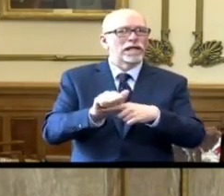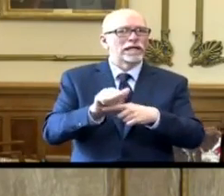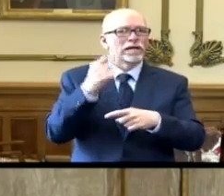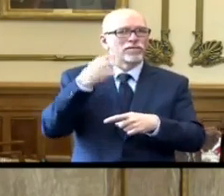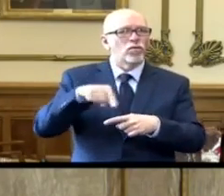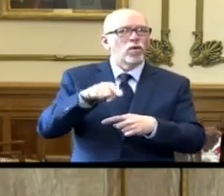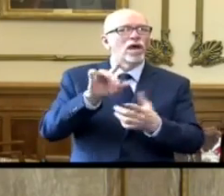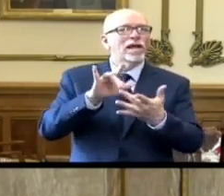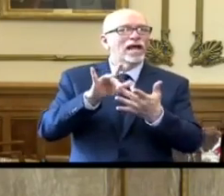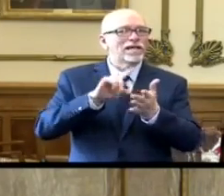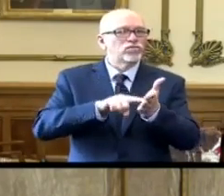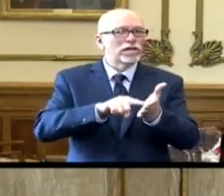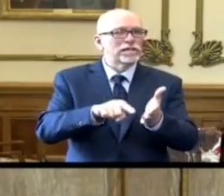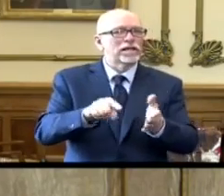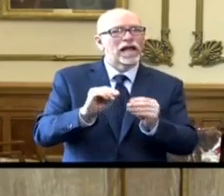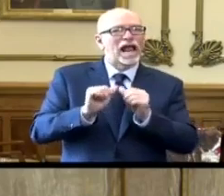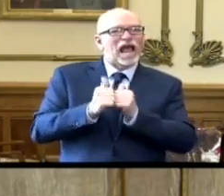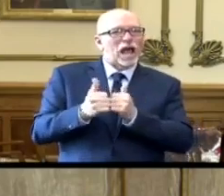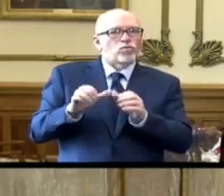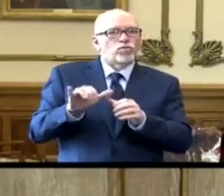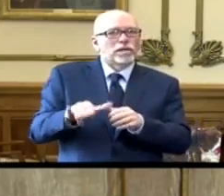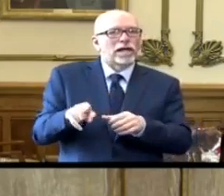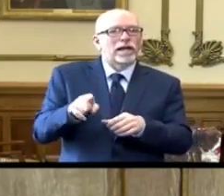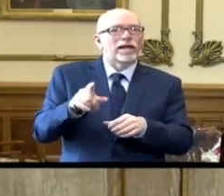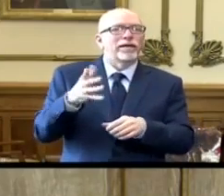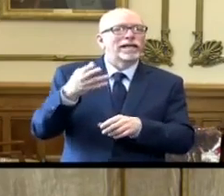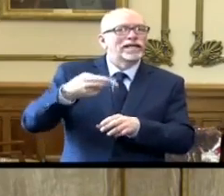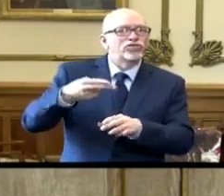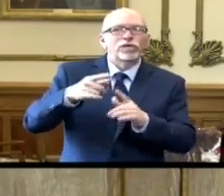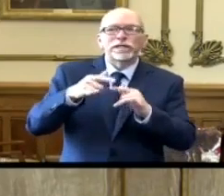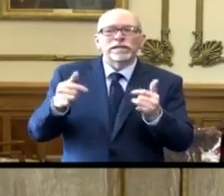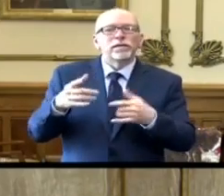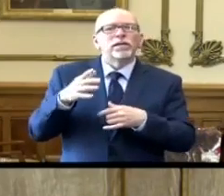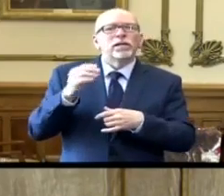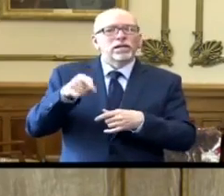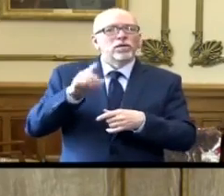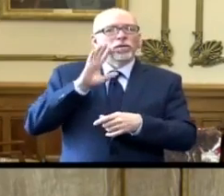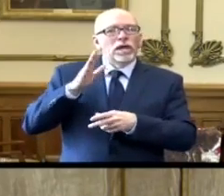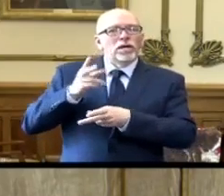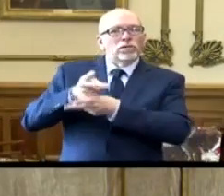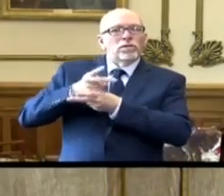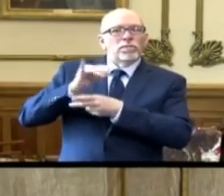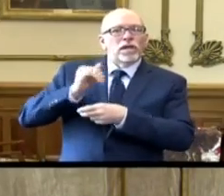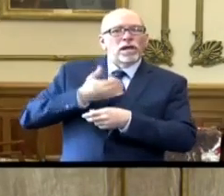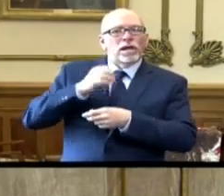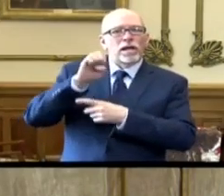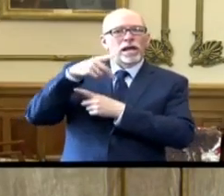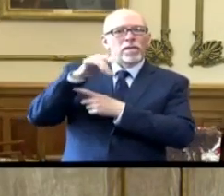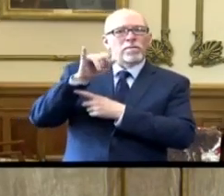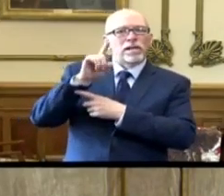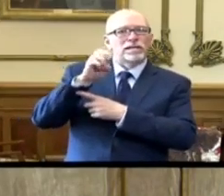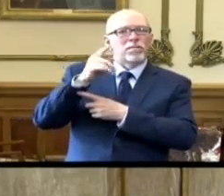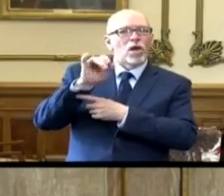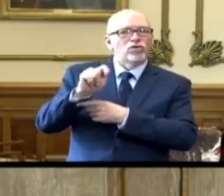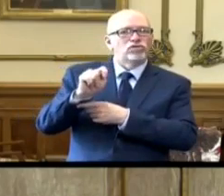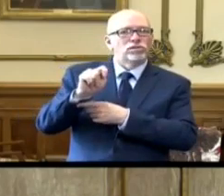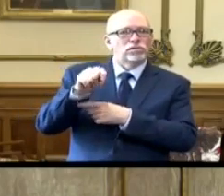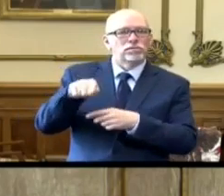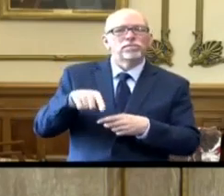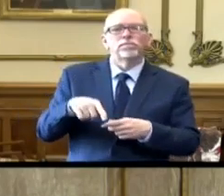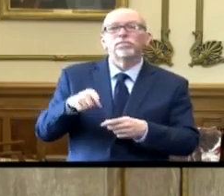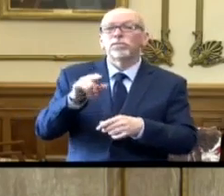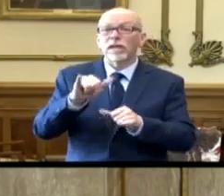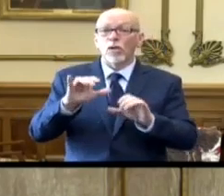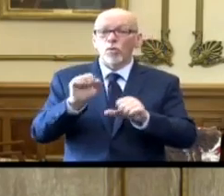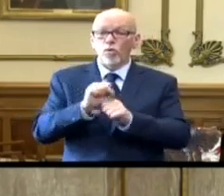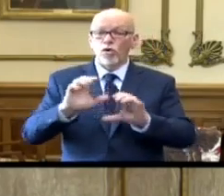for contact tracing and how to do that good history. And that will be overseen by our epidemiologist. The workforce